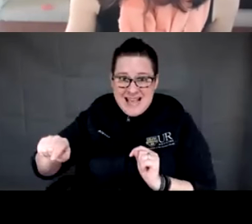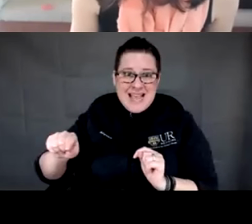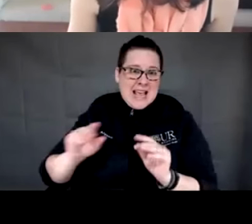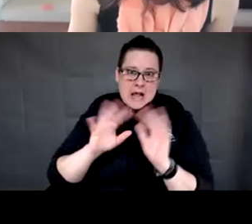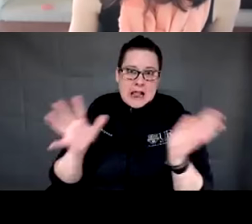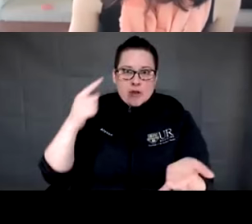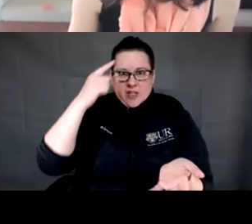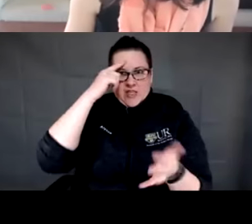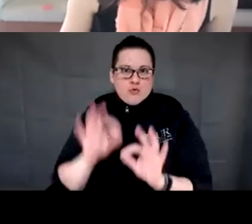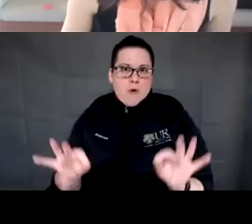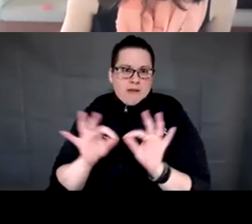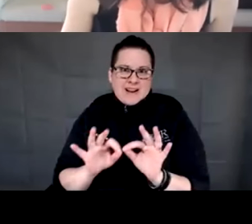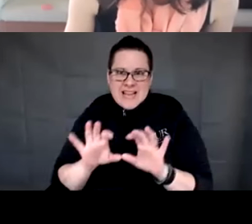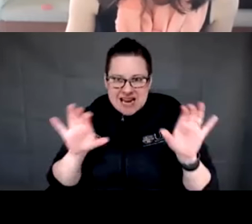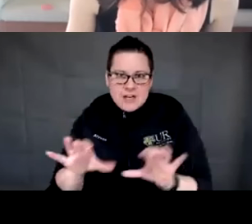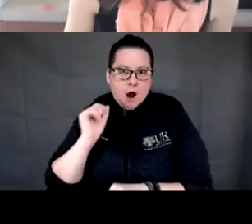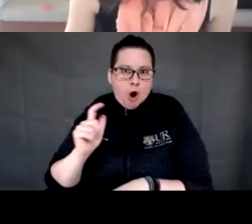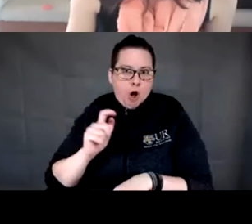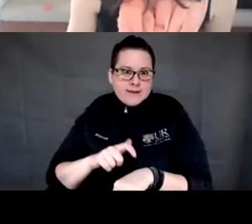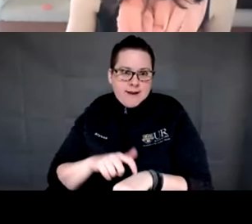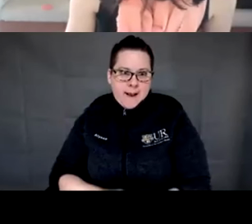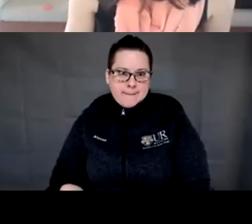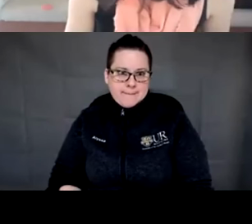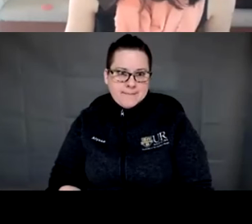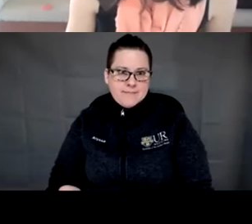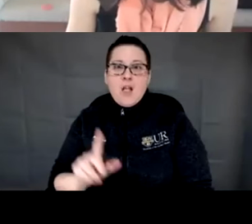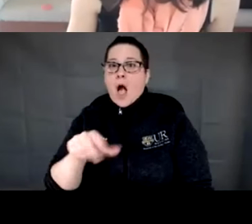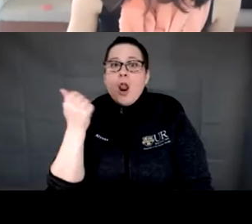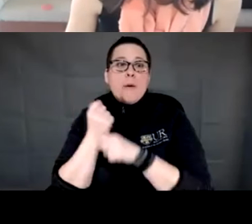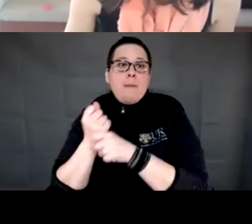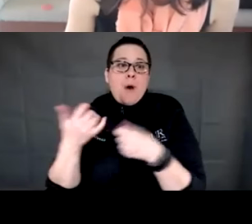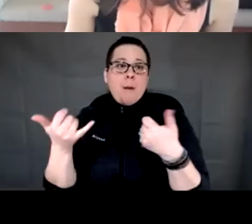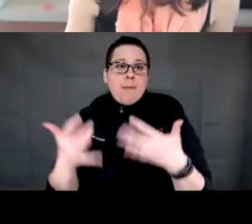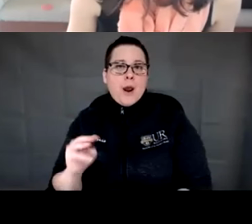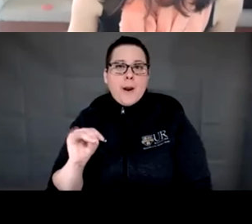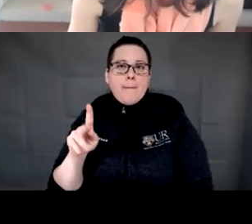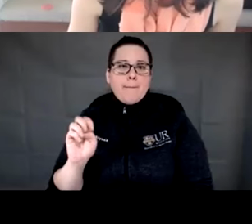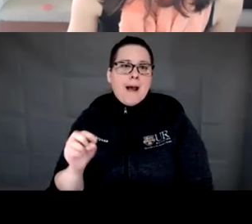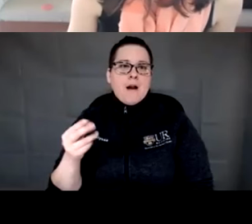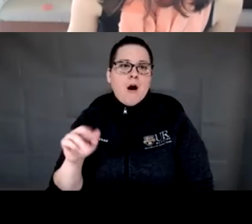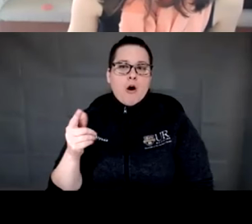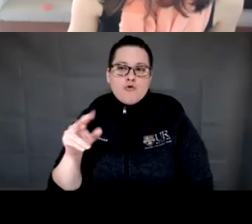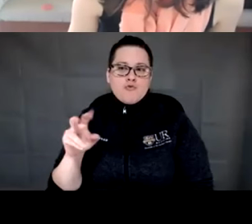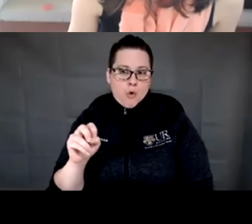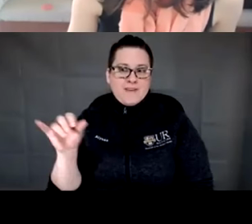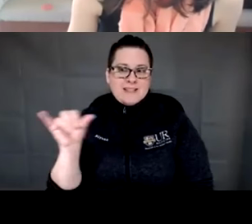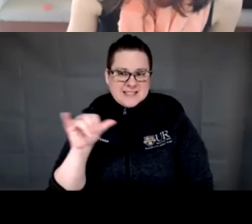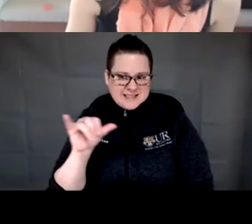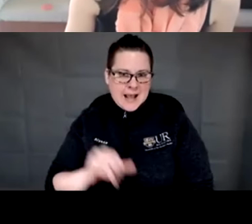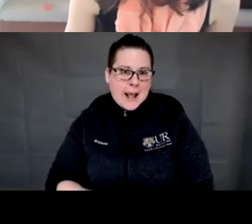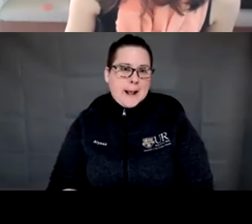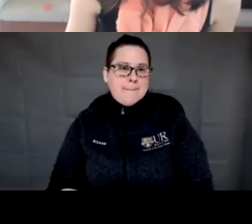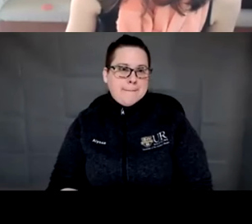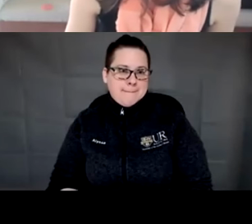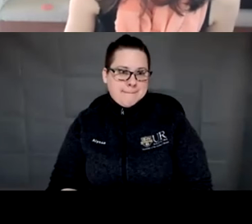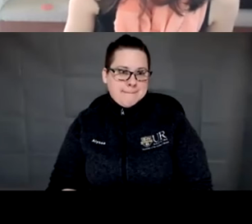clearly they are relevant because he does it every time he gets up to bat. Here's another baseball player, Mike Hargrove, who has a very nice task-aligned uninstructed movement. He hits his feet